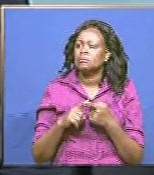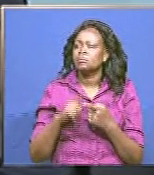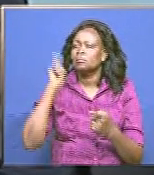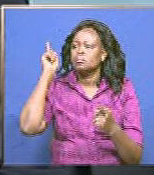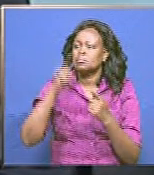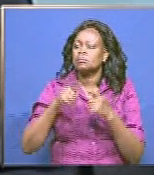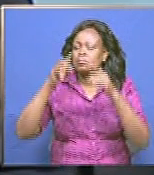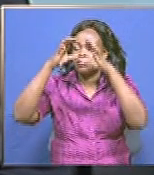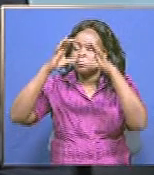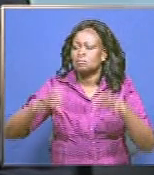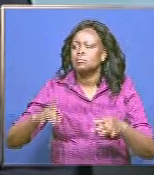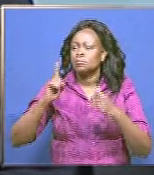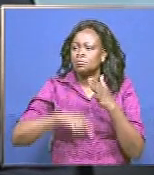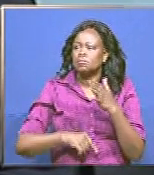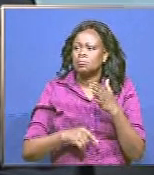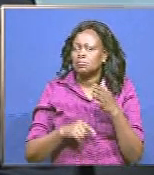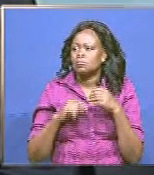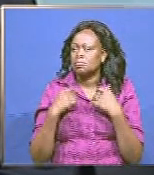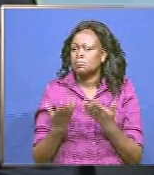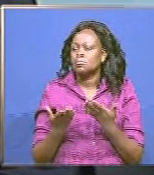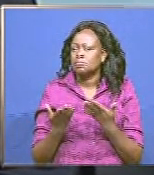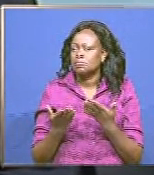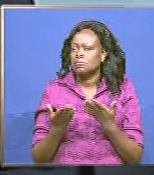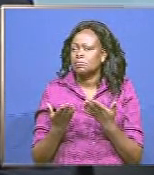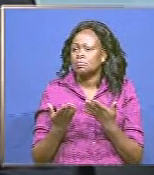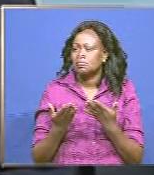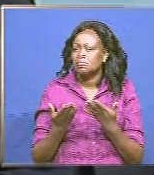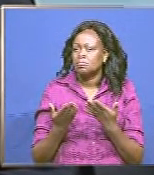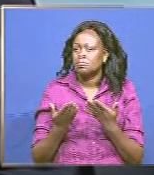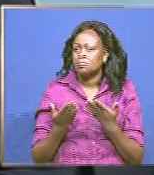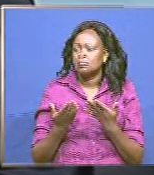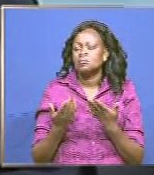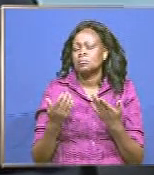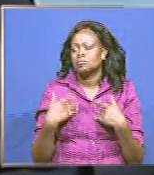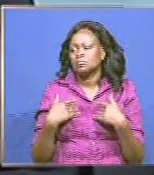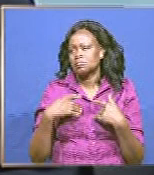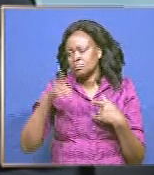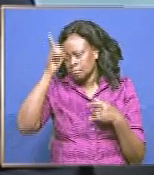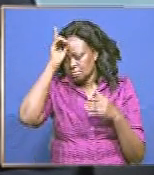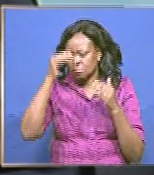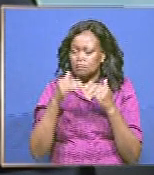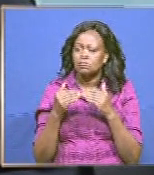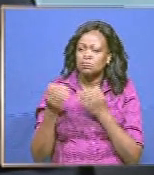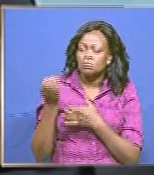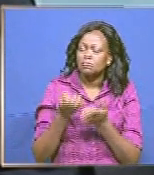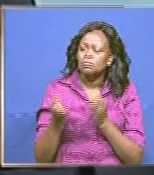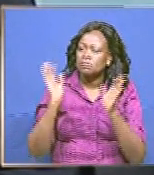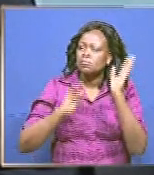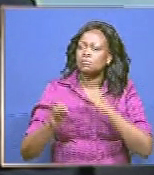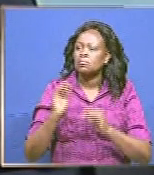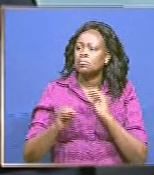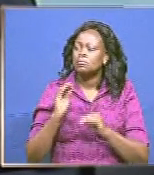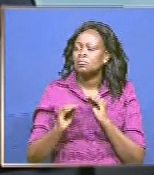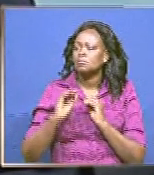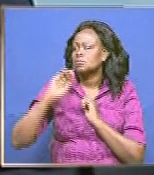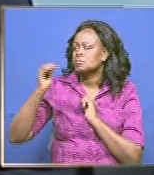devolution was basically about effecting grassroots economy to be able to contribute